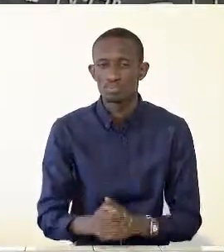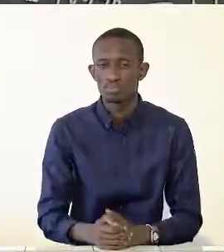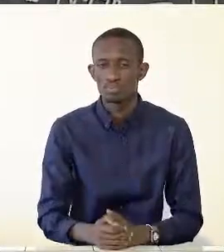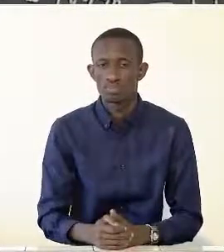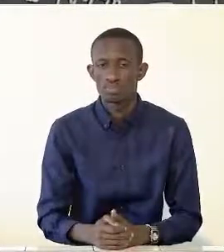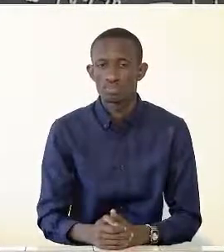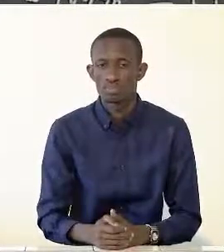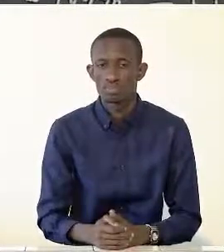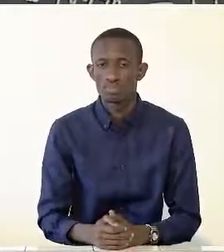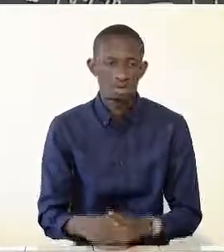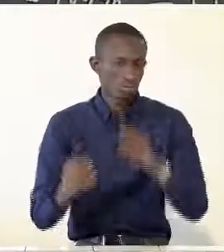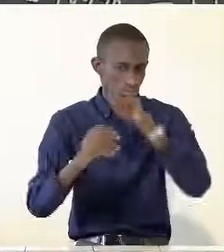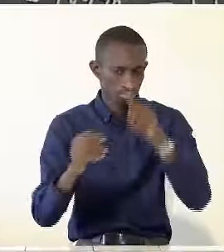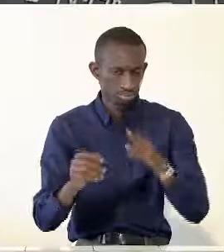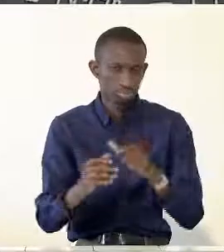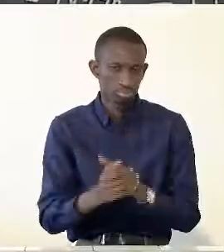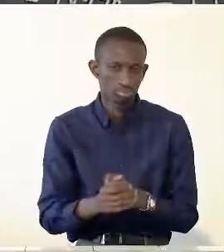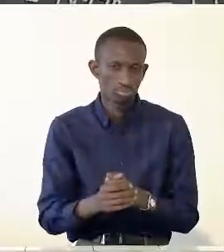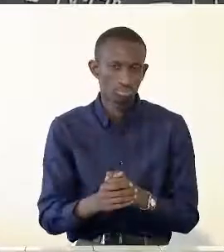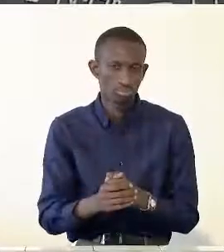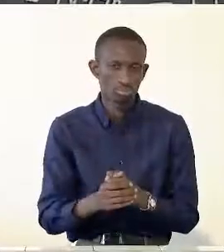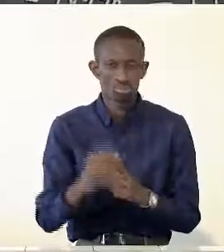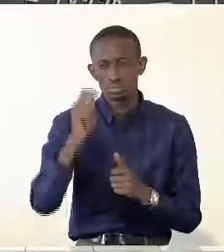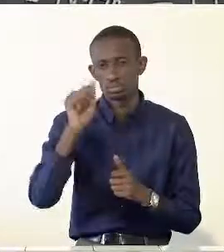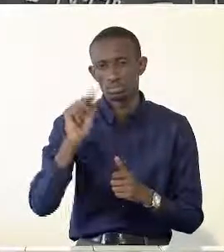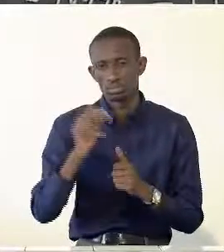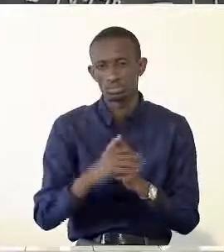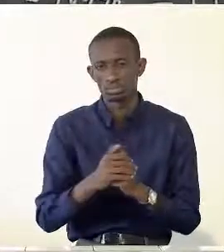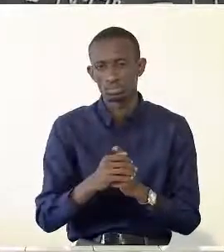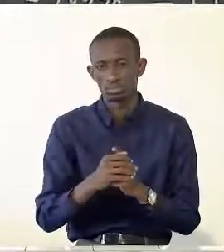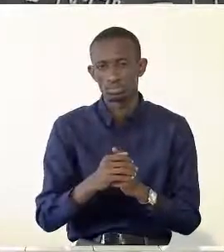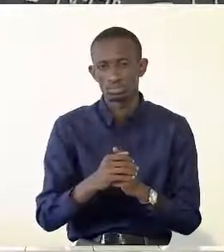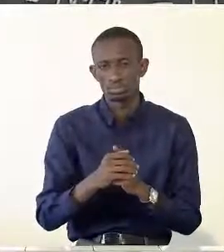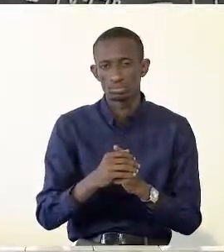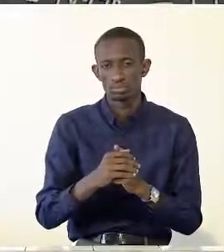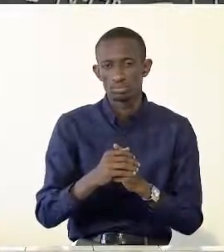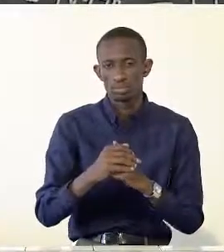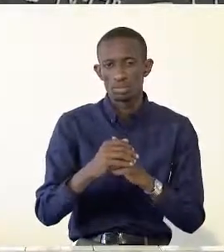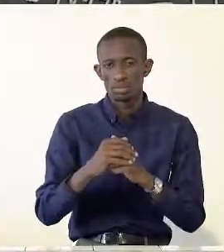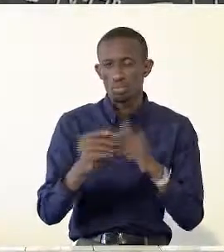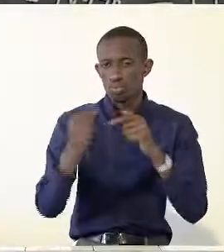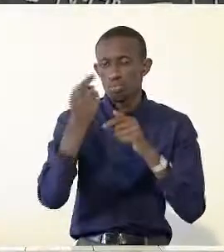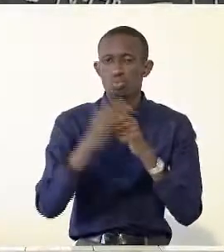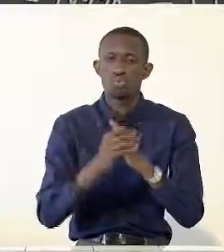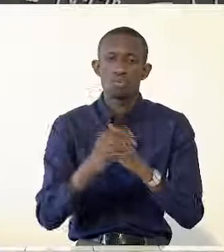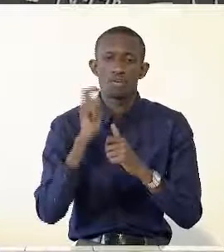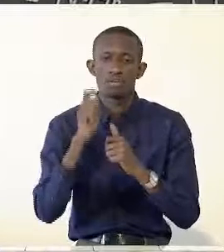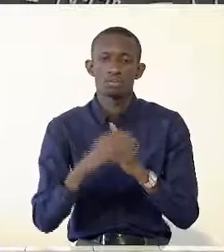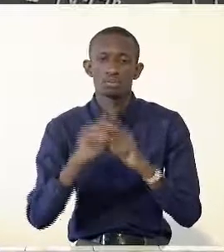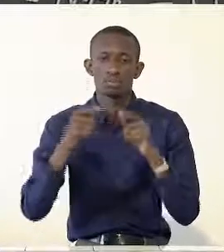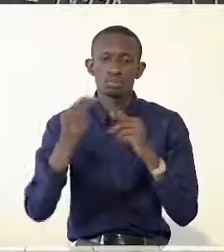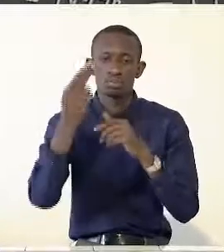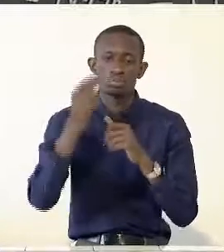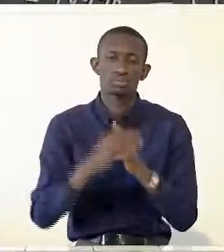it is like integral of tan inverse of x squared times